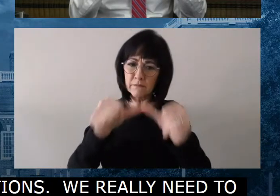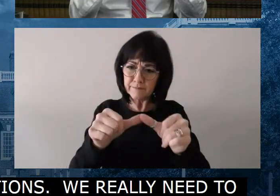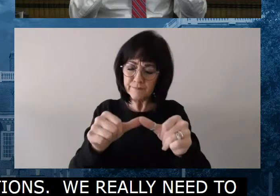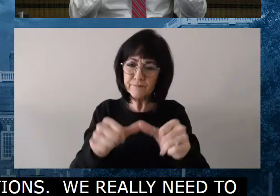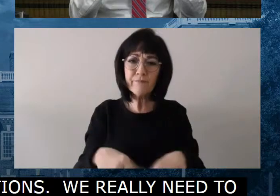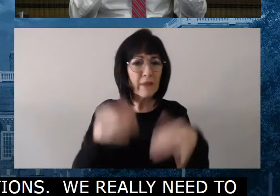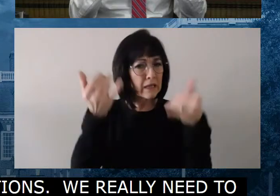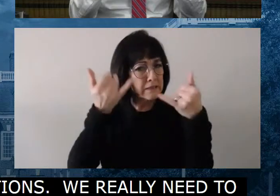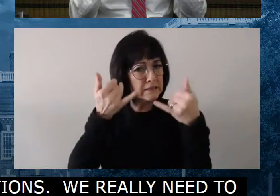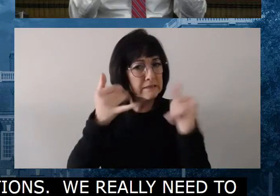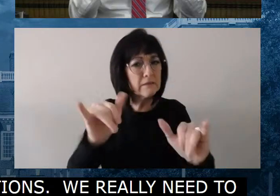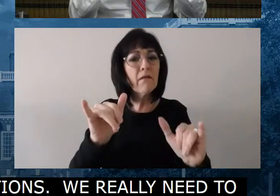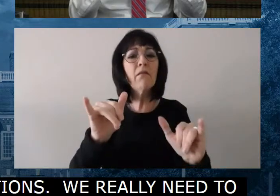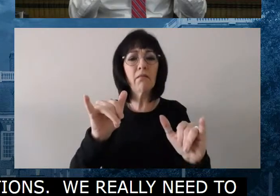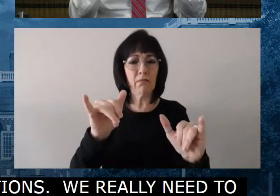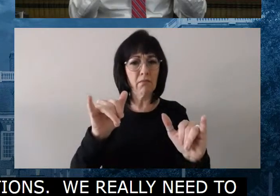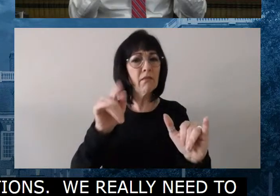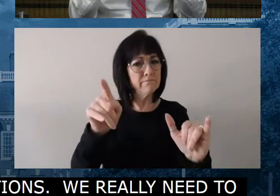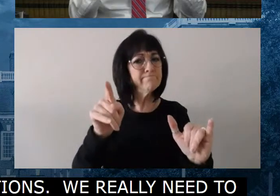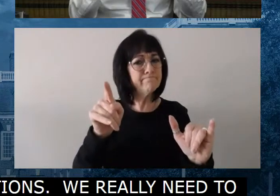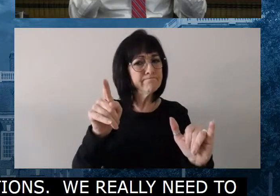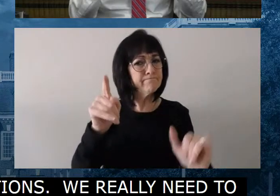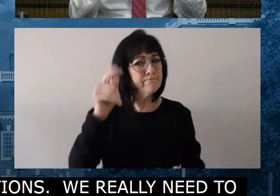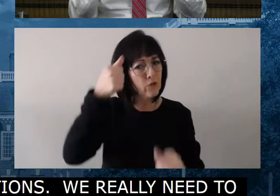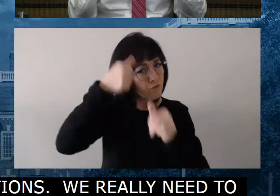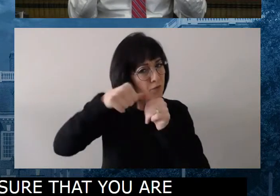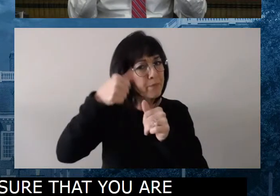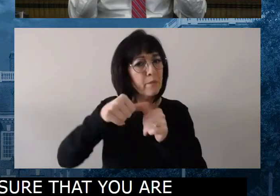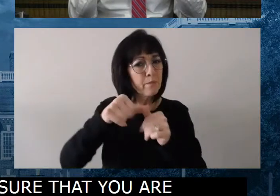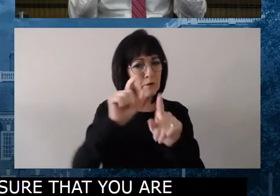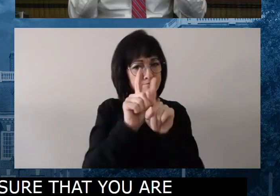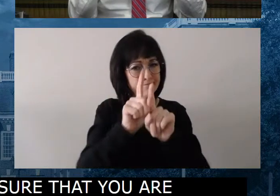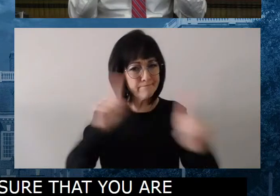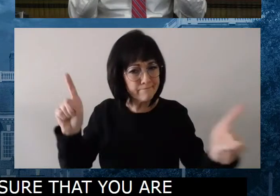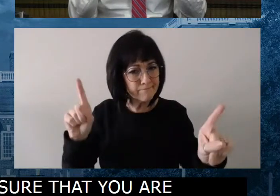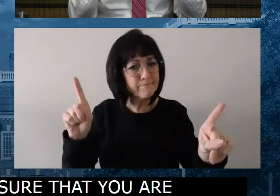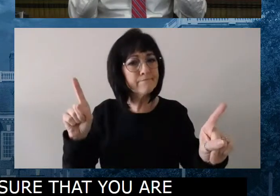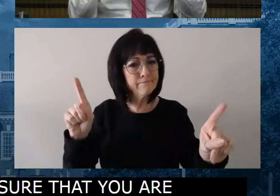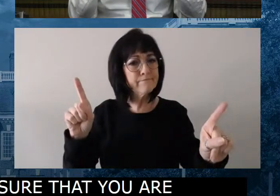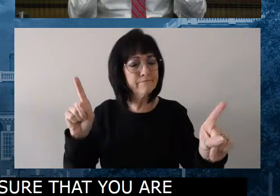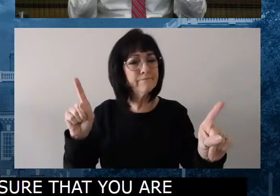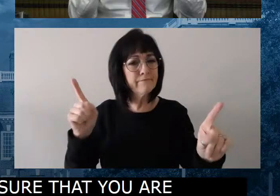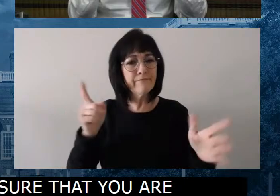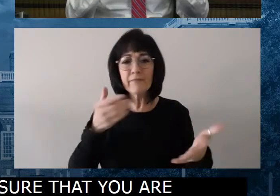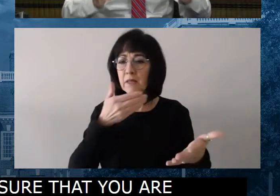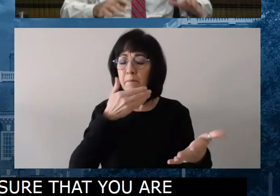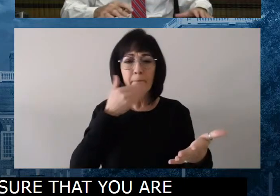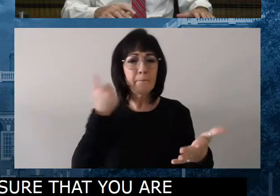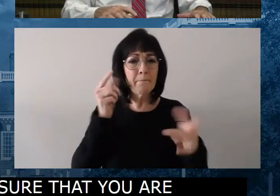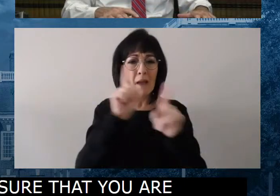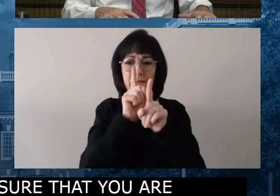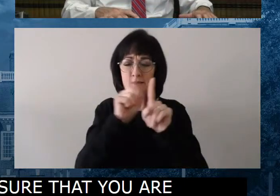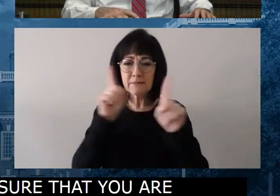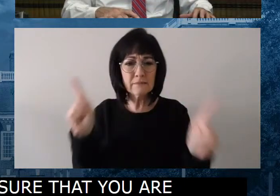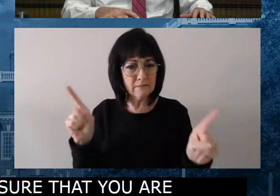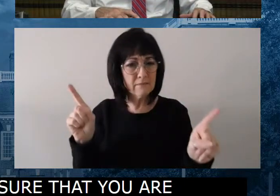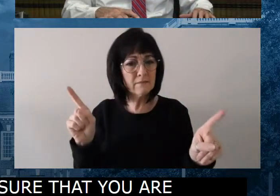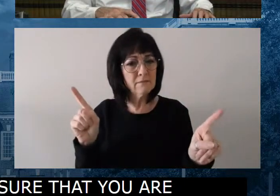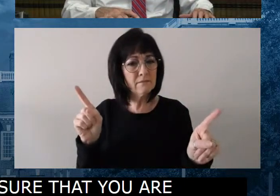gatherings in restaurants, indoor spaces. Much safer to do activity and gatherings with family and